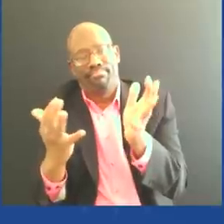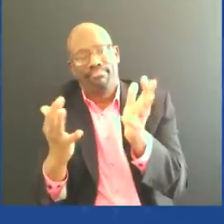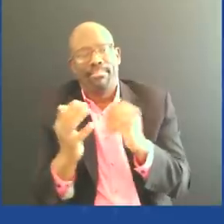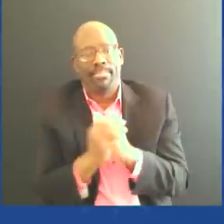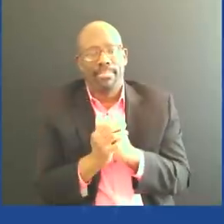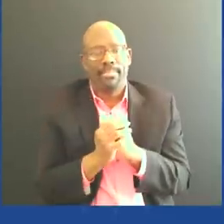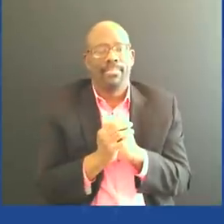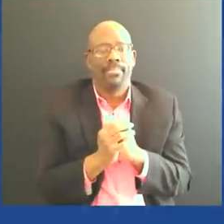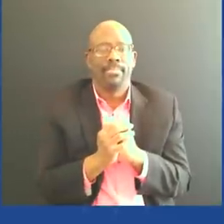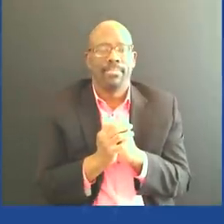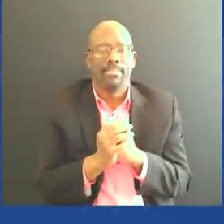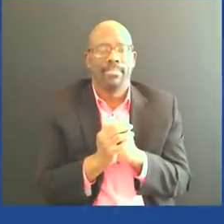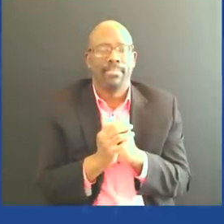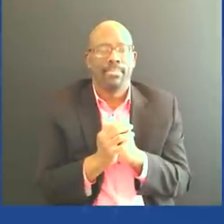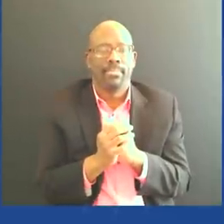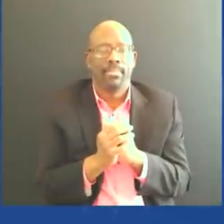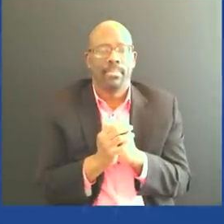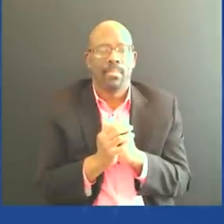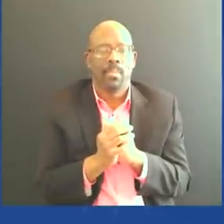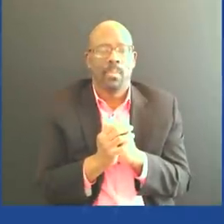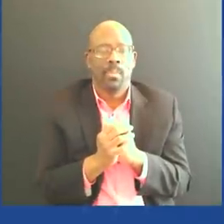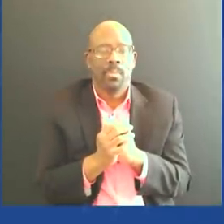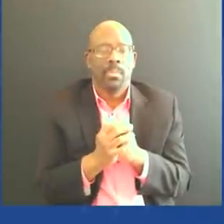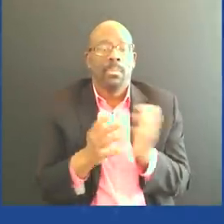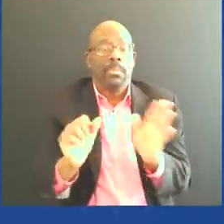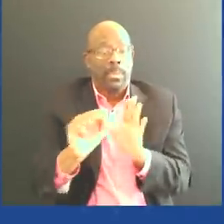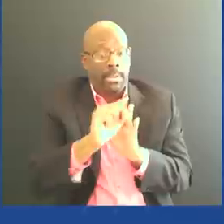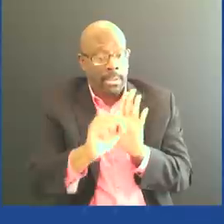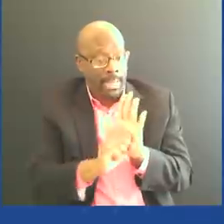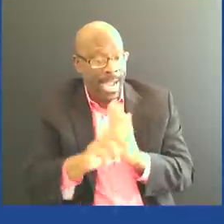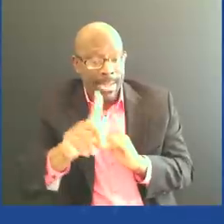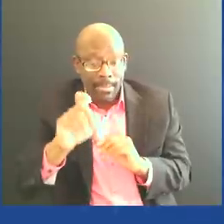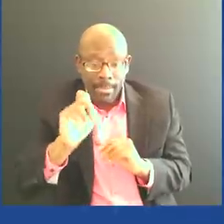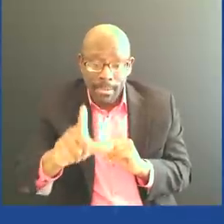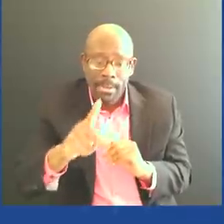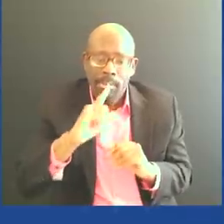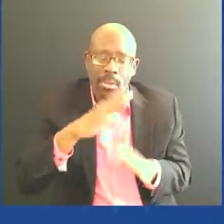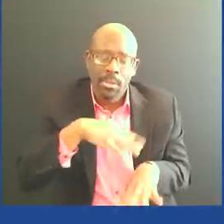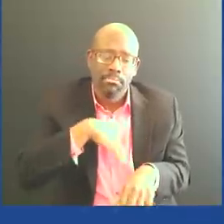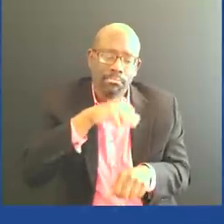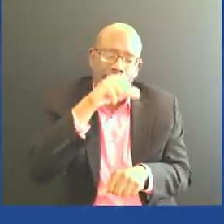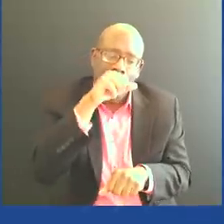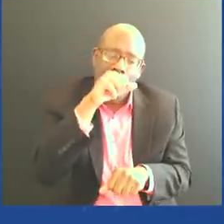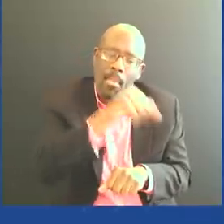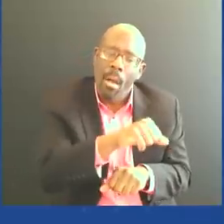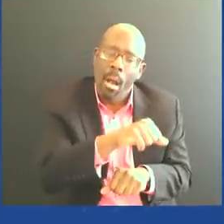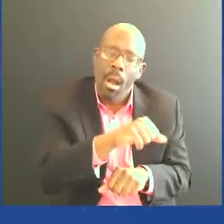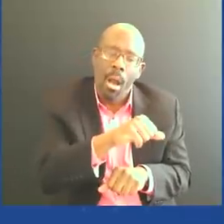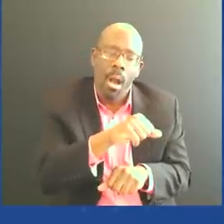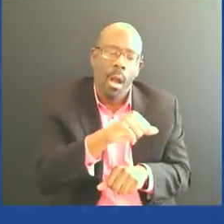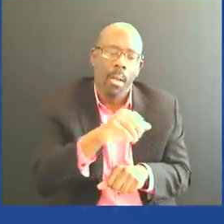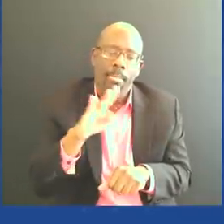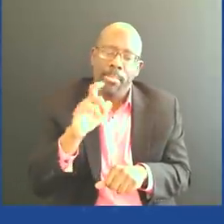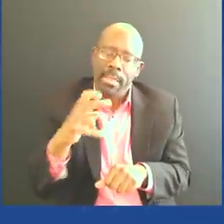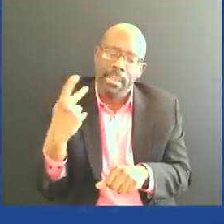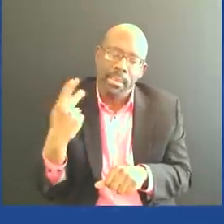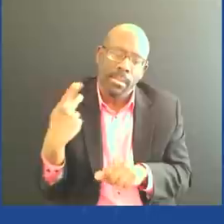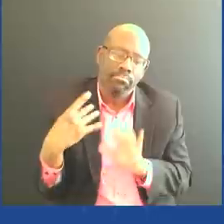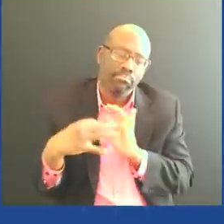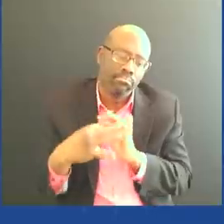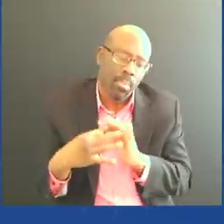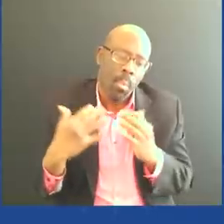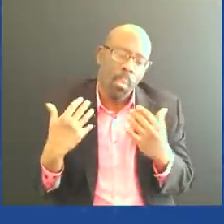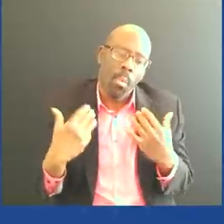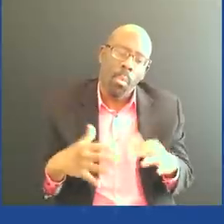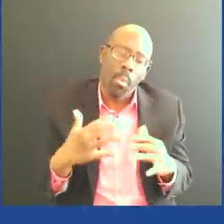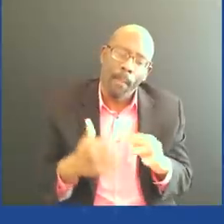The state of Delaware has loved the Bidens and cheered for us in most of our triumphant moments.